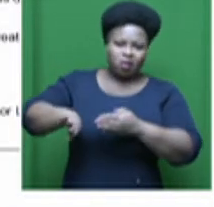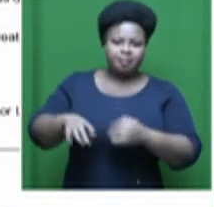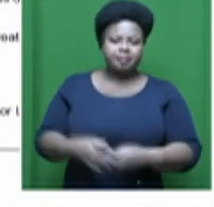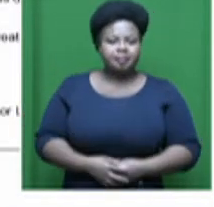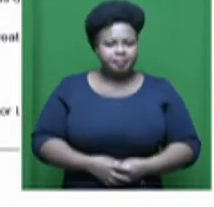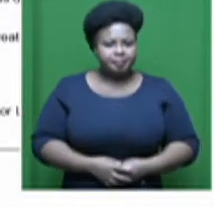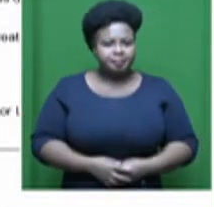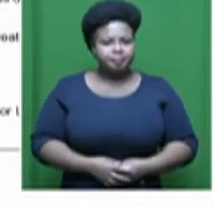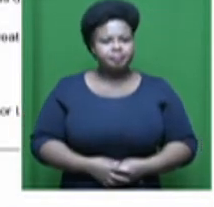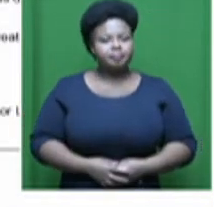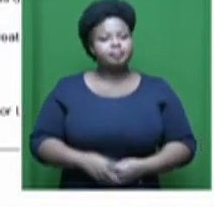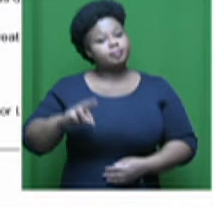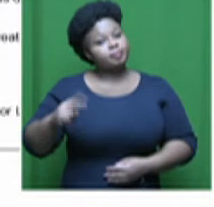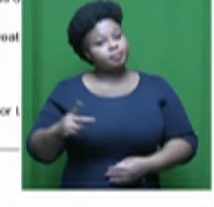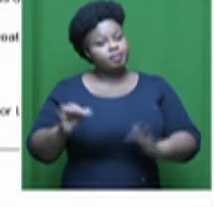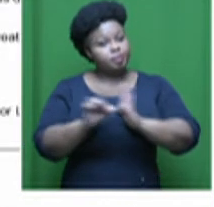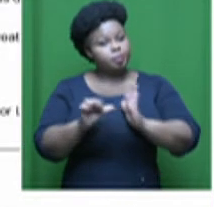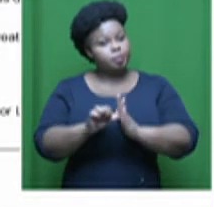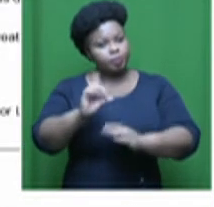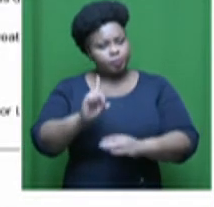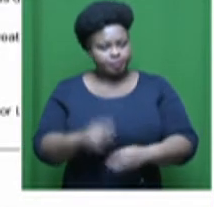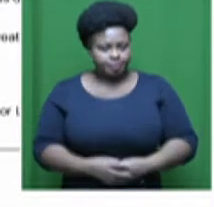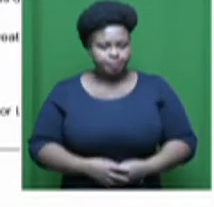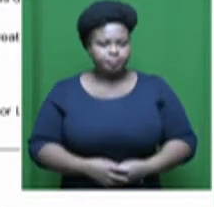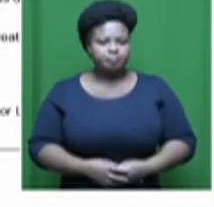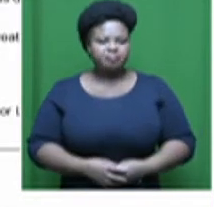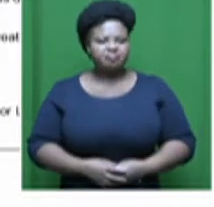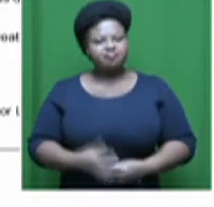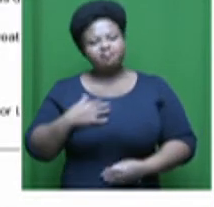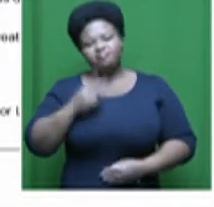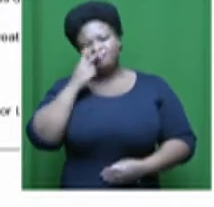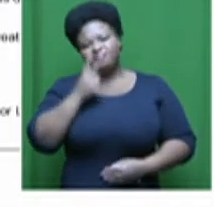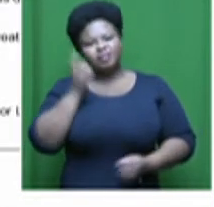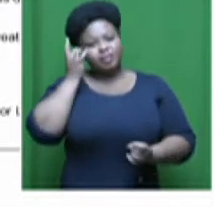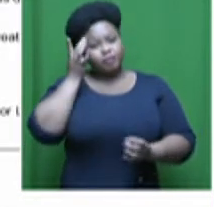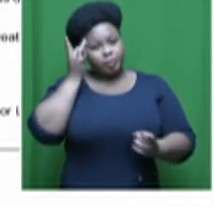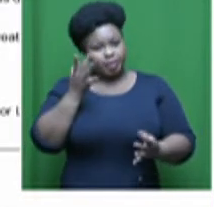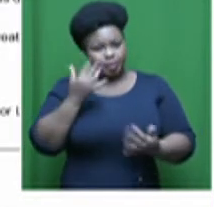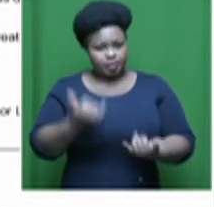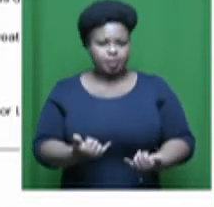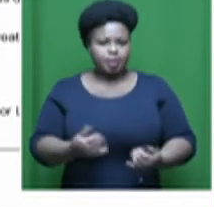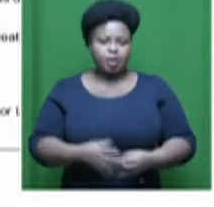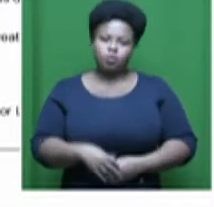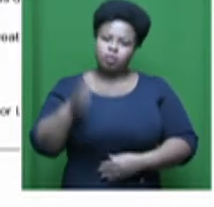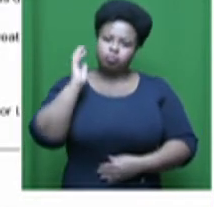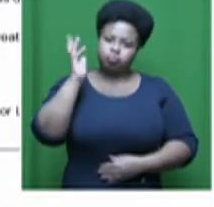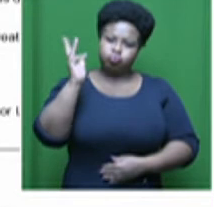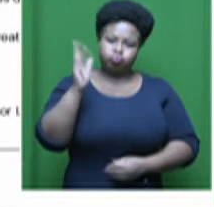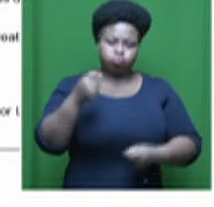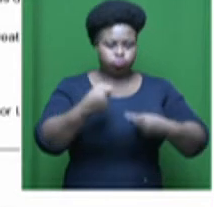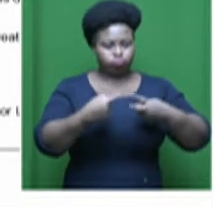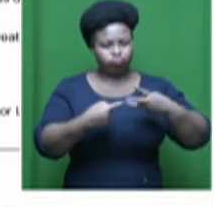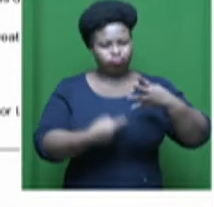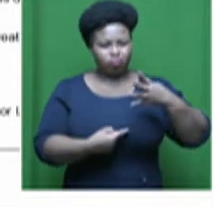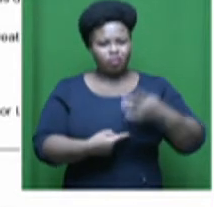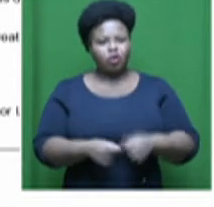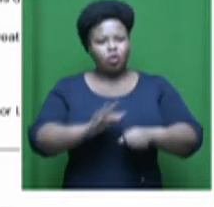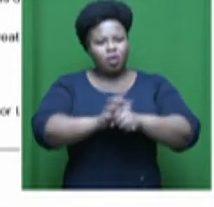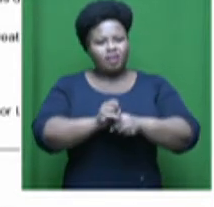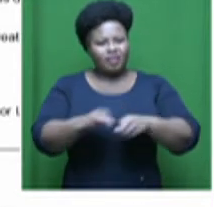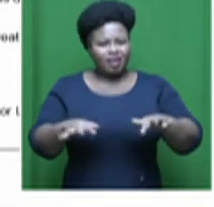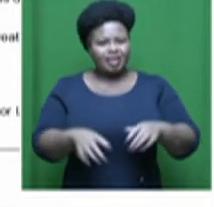So what is also important is that when looking at the information that I'm going to present, there's different severities of